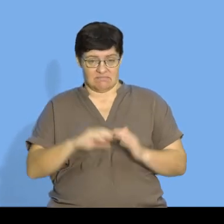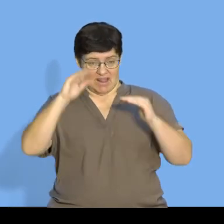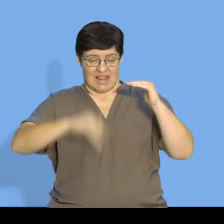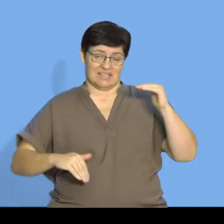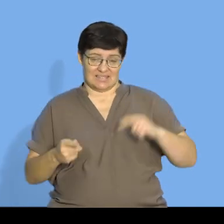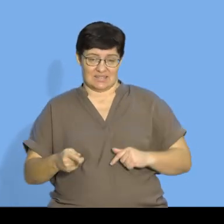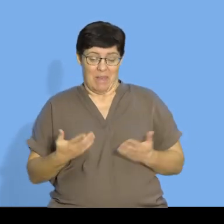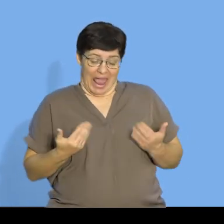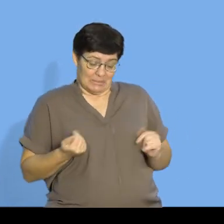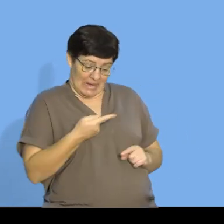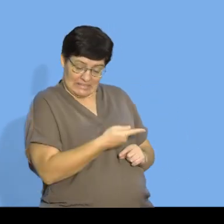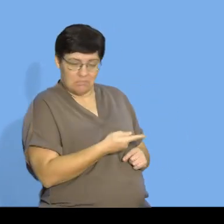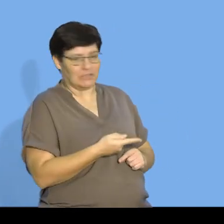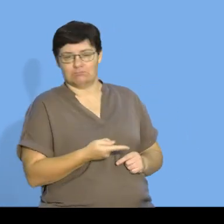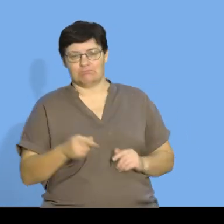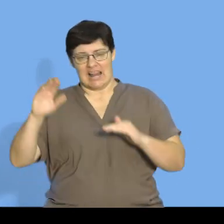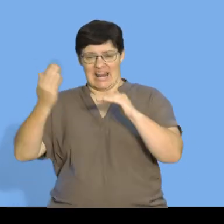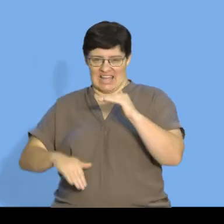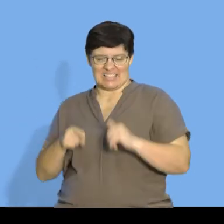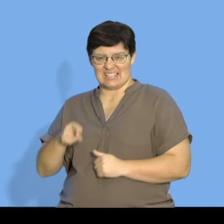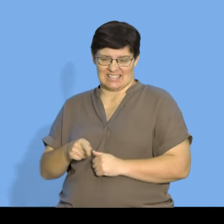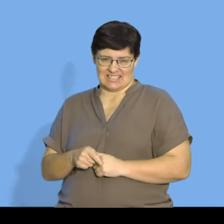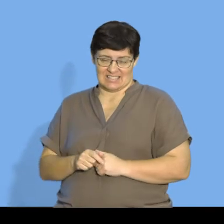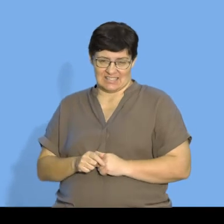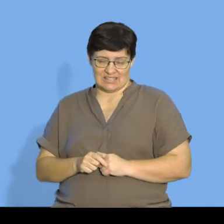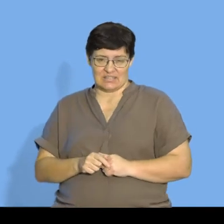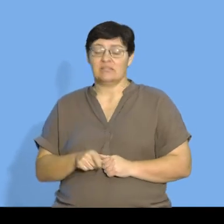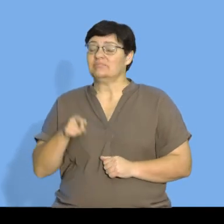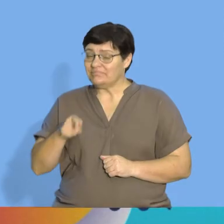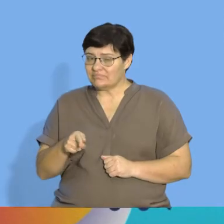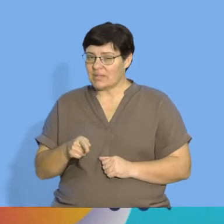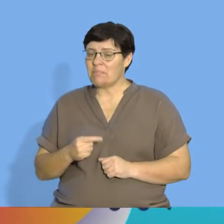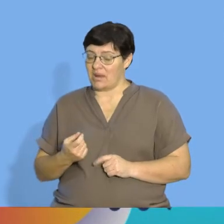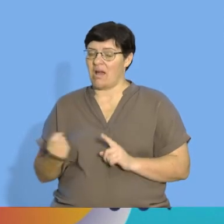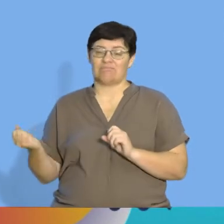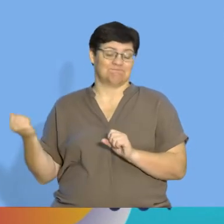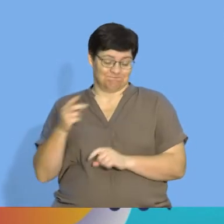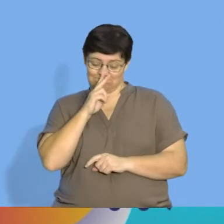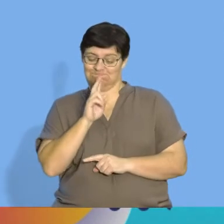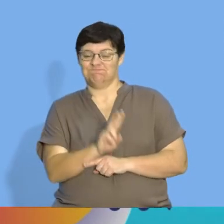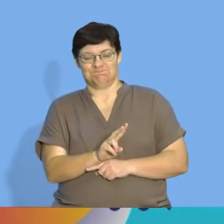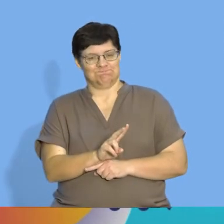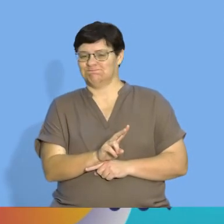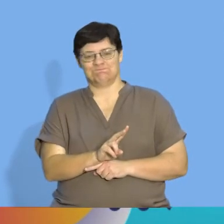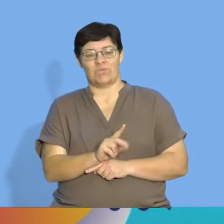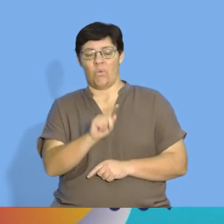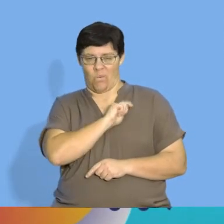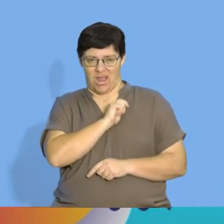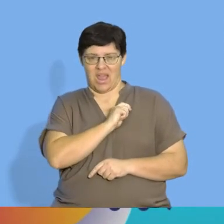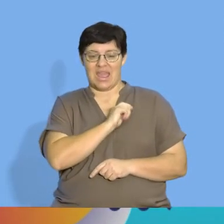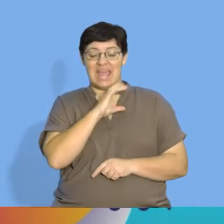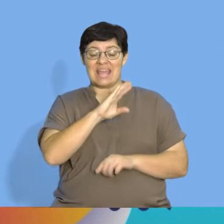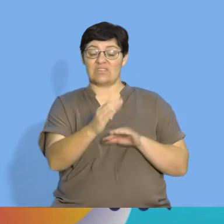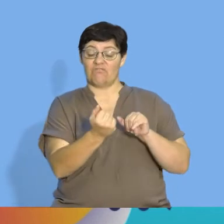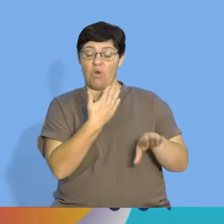54,650. You're receiving less than what you had budgeted for. Clearly, this is going to indicate to you that this